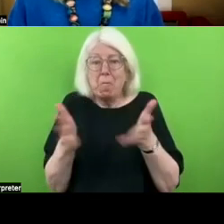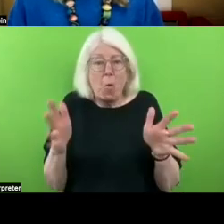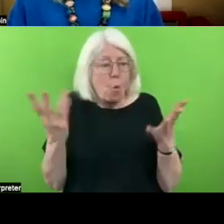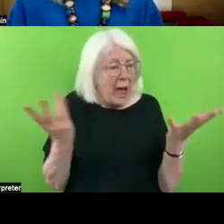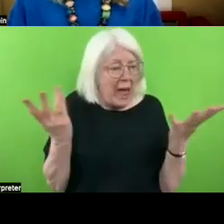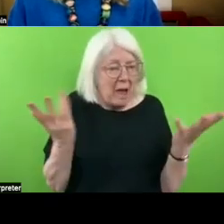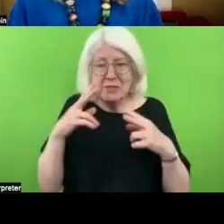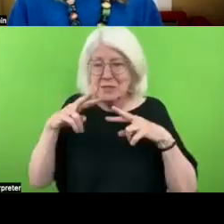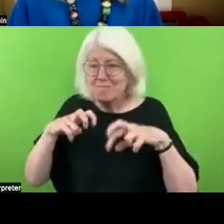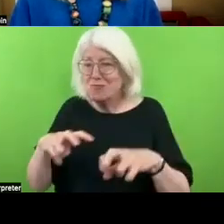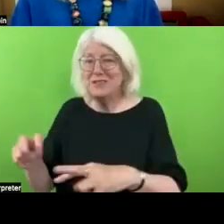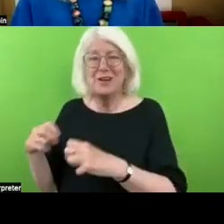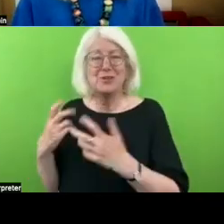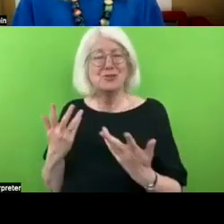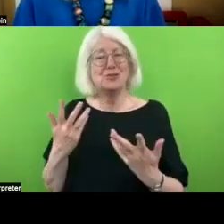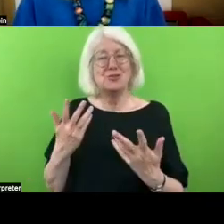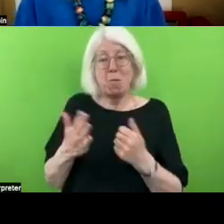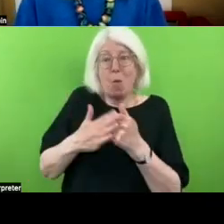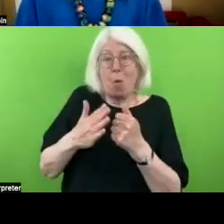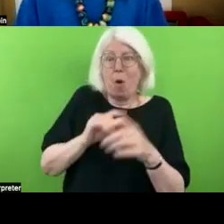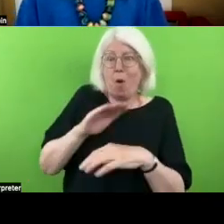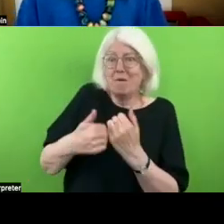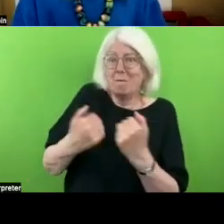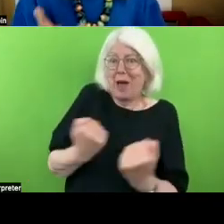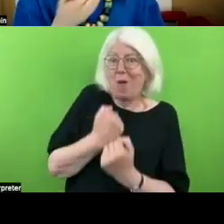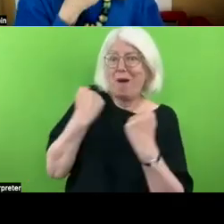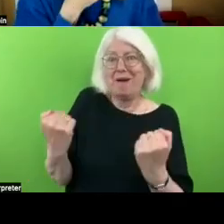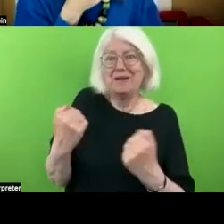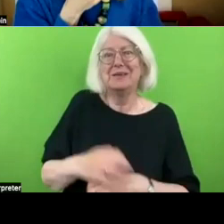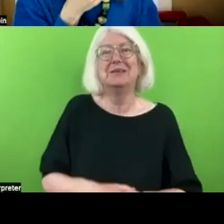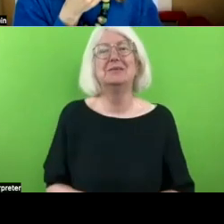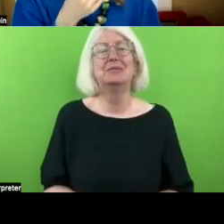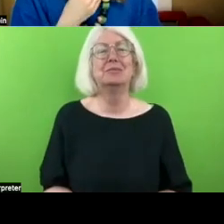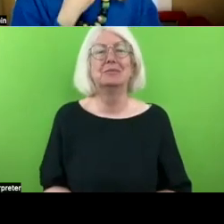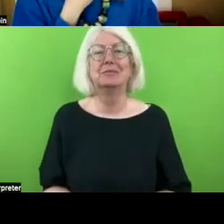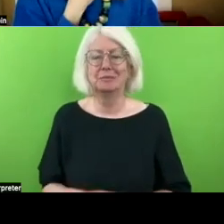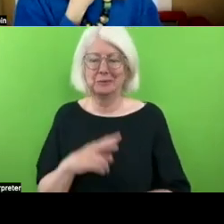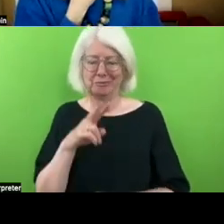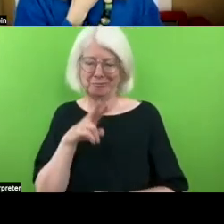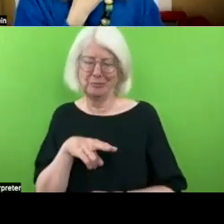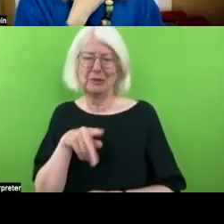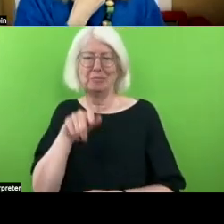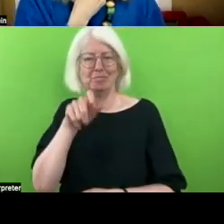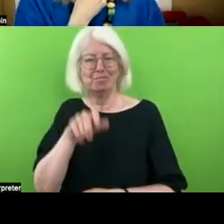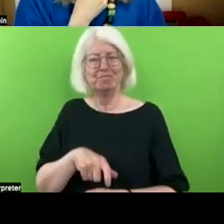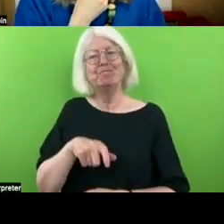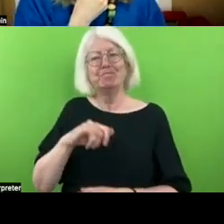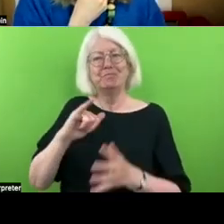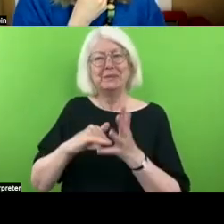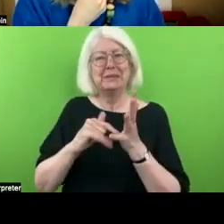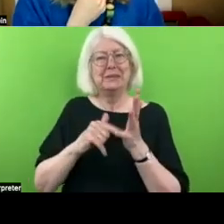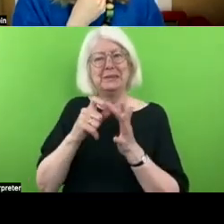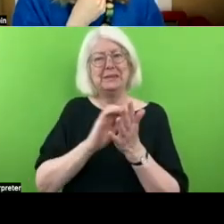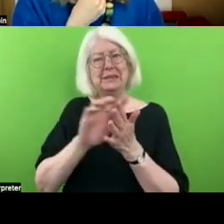to be done theologically about power. So one of the people I looked at quite a bit was a writer called Stephen